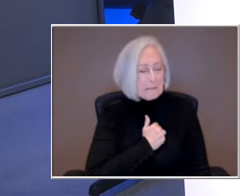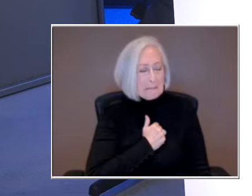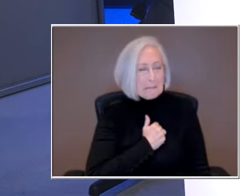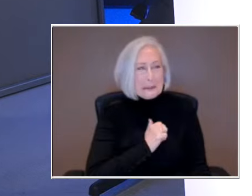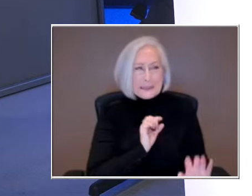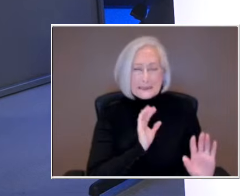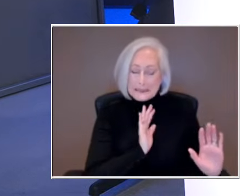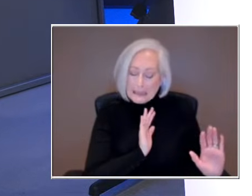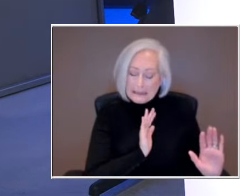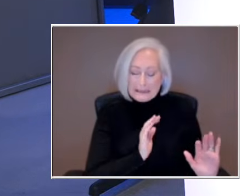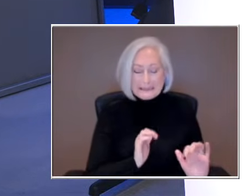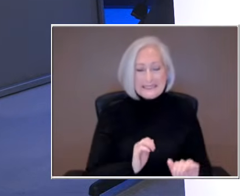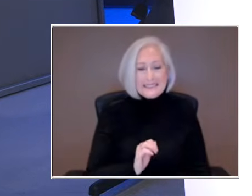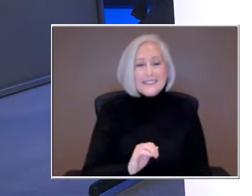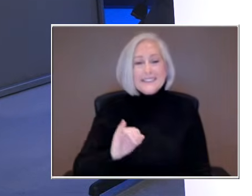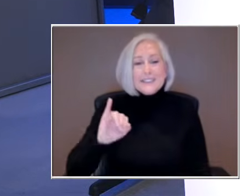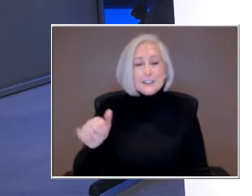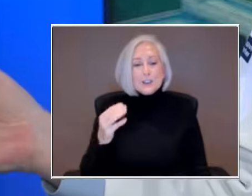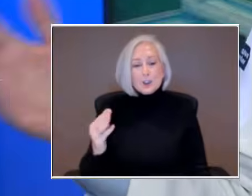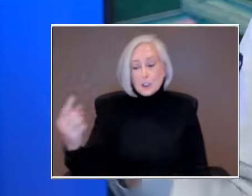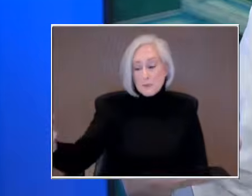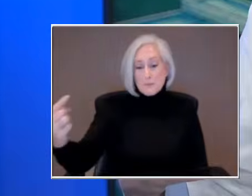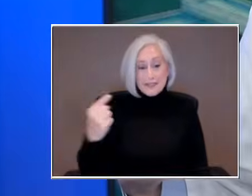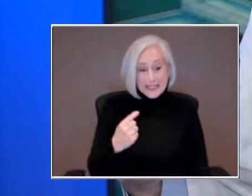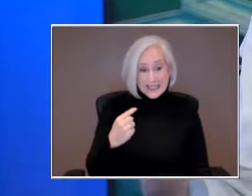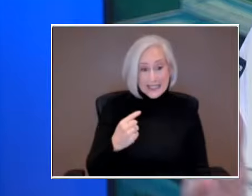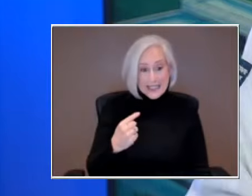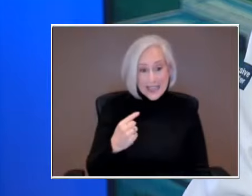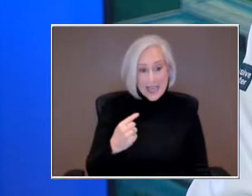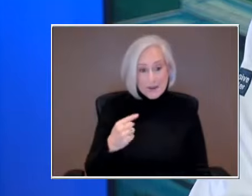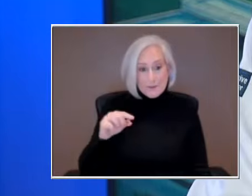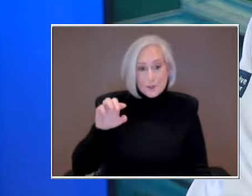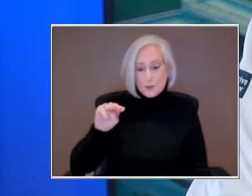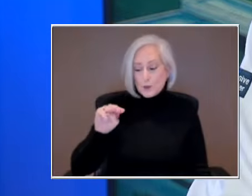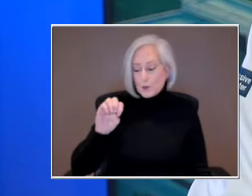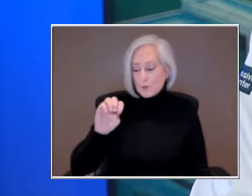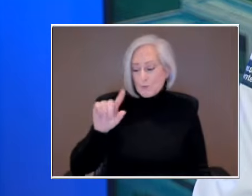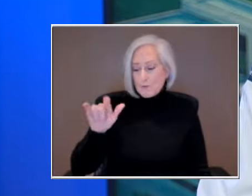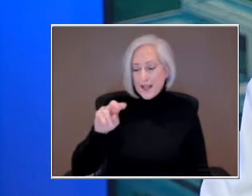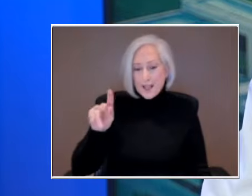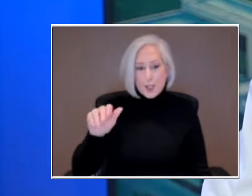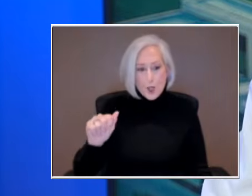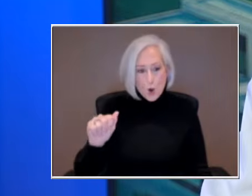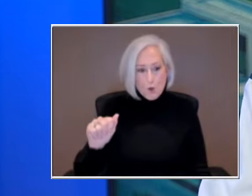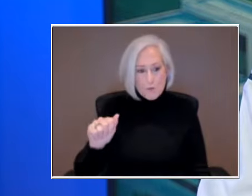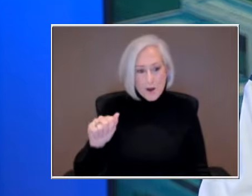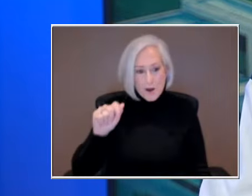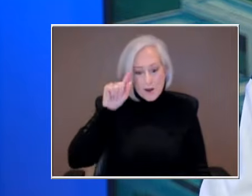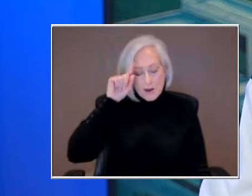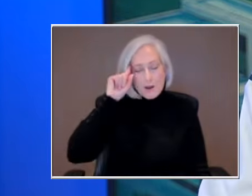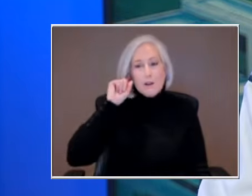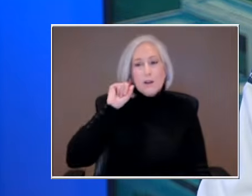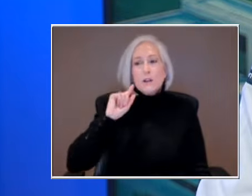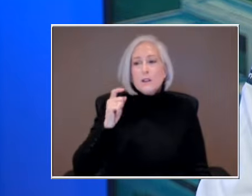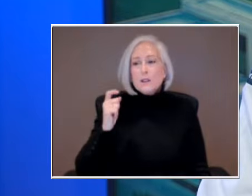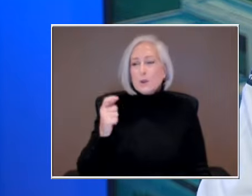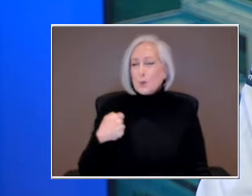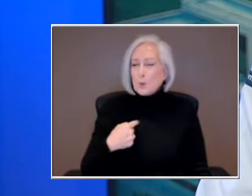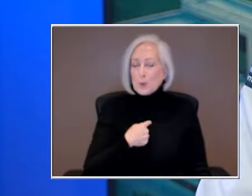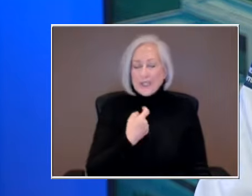that. Well, Jim came into melanoma at a time when we had just had so